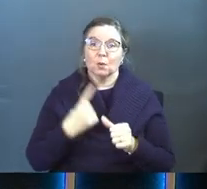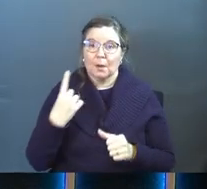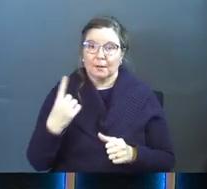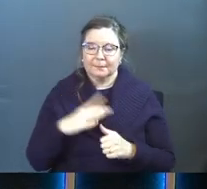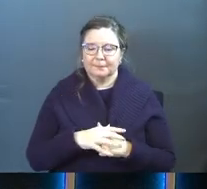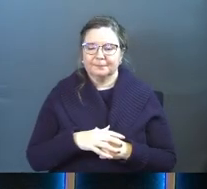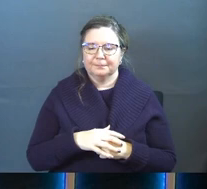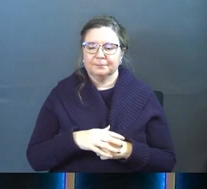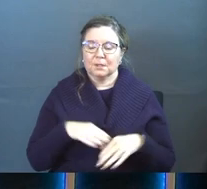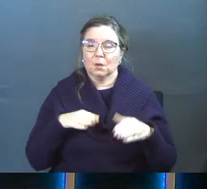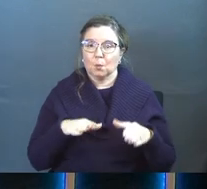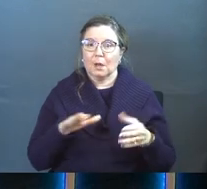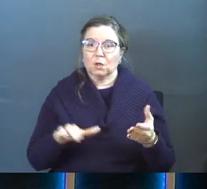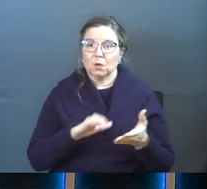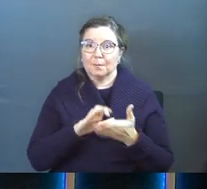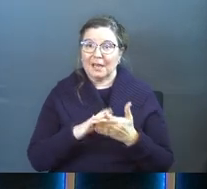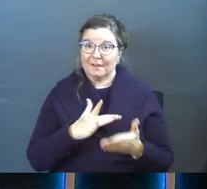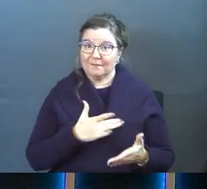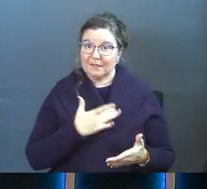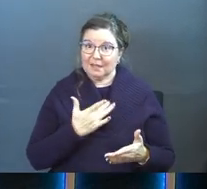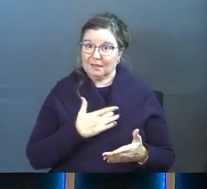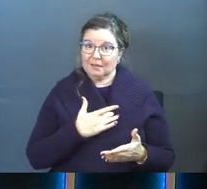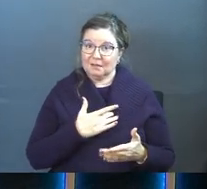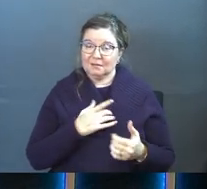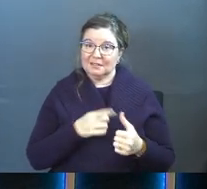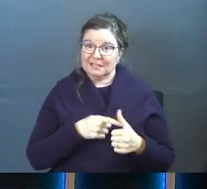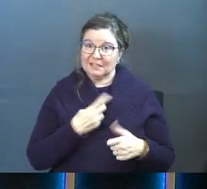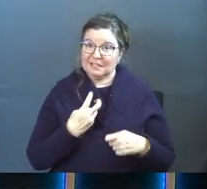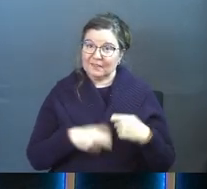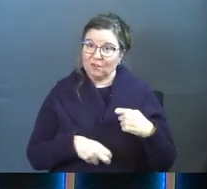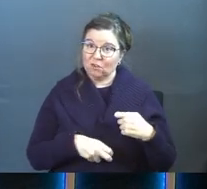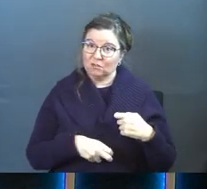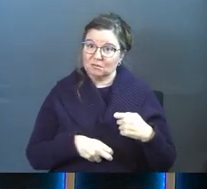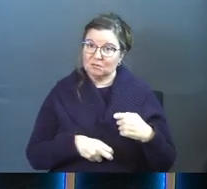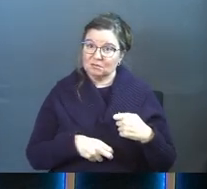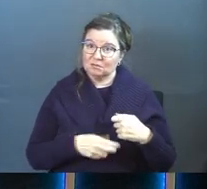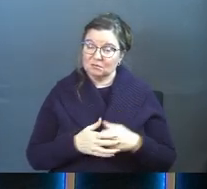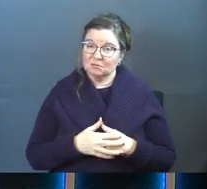one, way your marriage could feel is difficult.